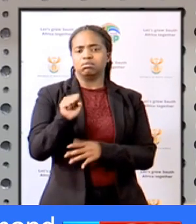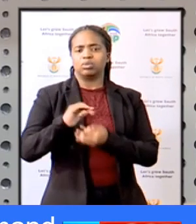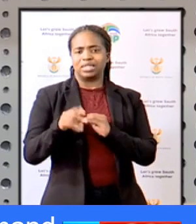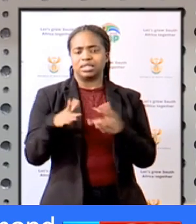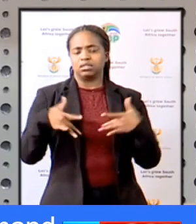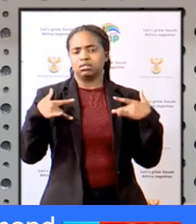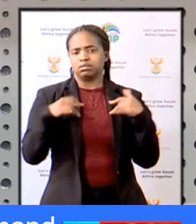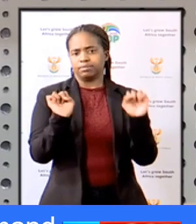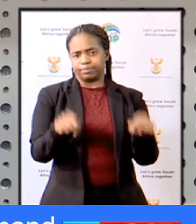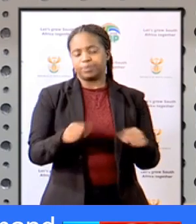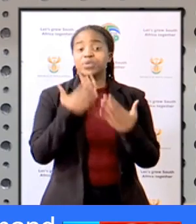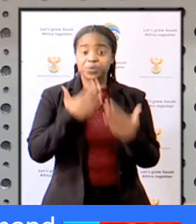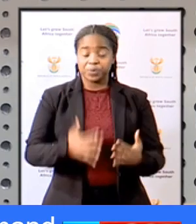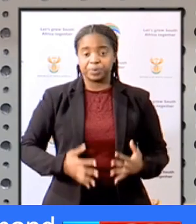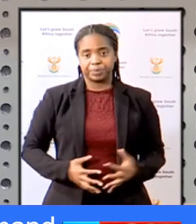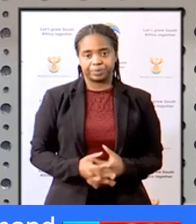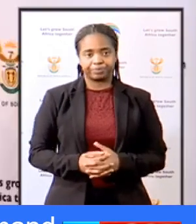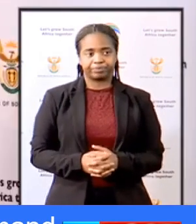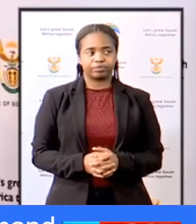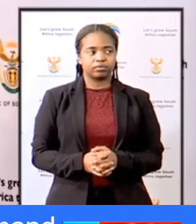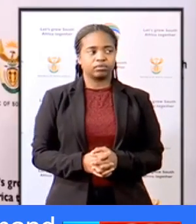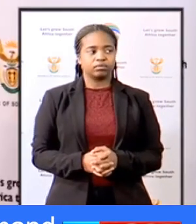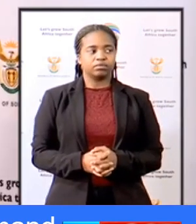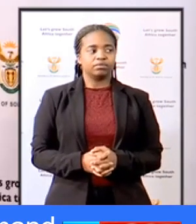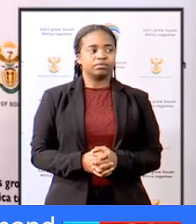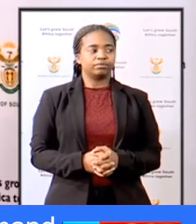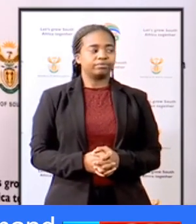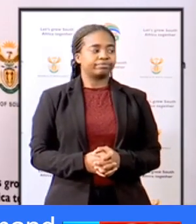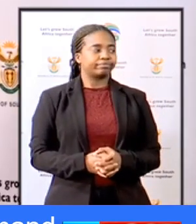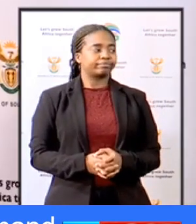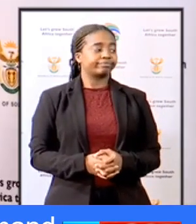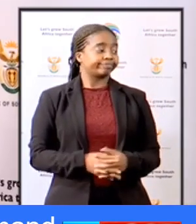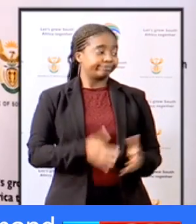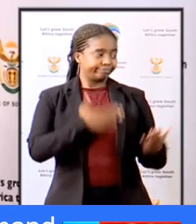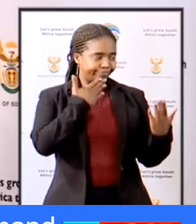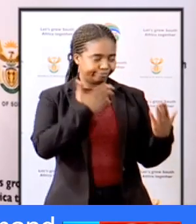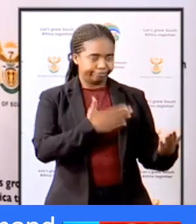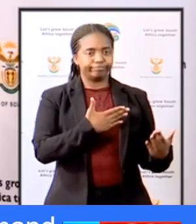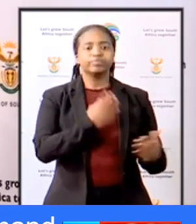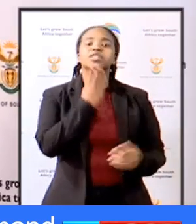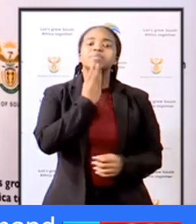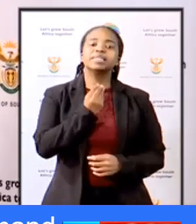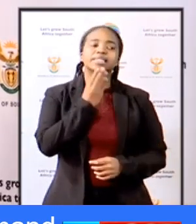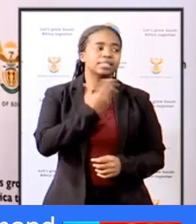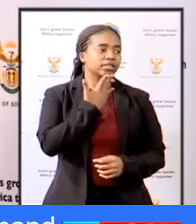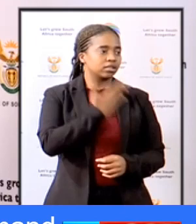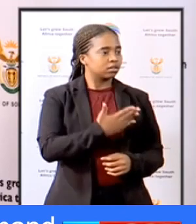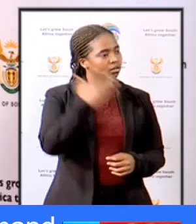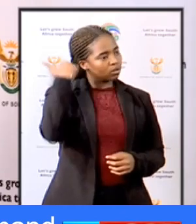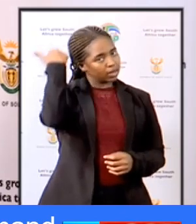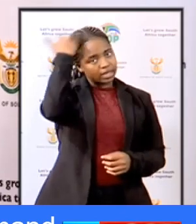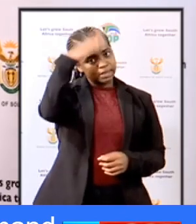protecting livelihoods. Thank you. Thank you, Minister Patel. Minister Dlamini-Zuma.